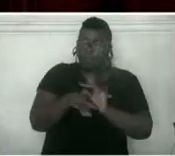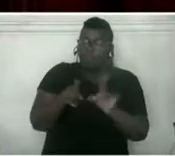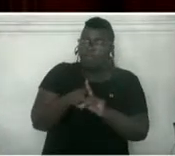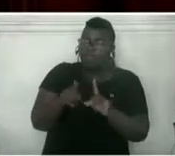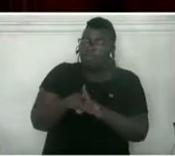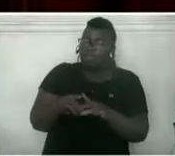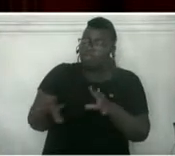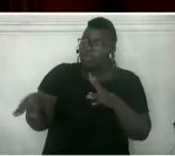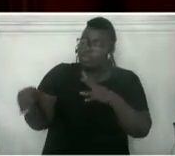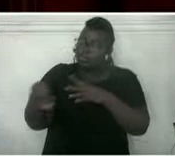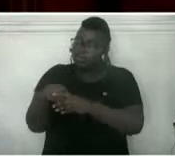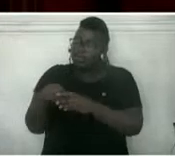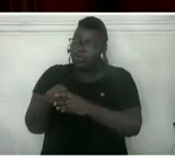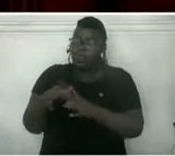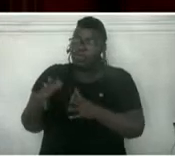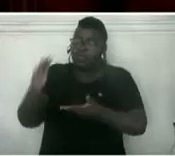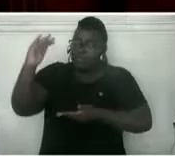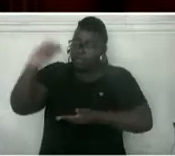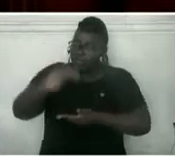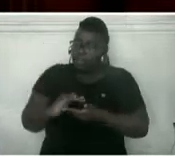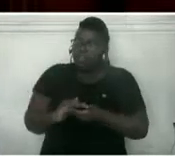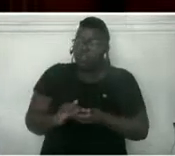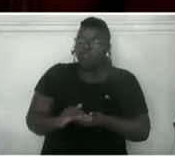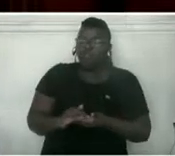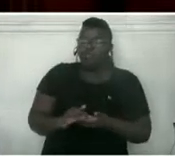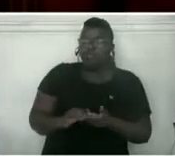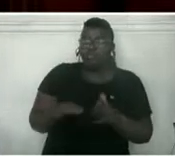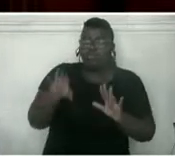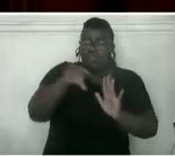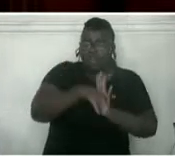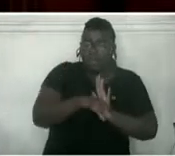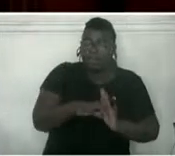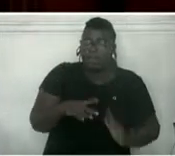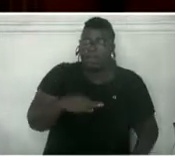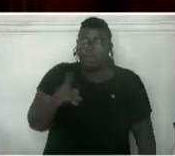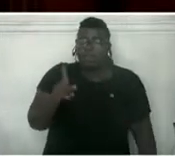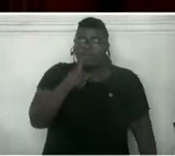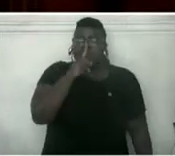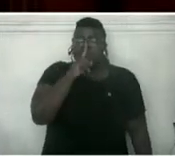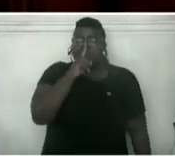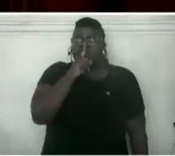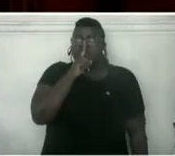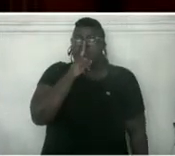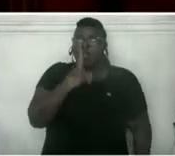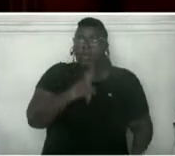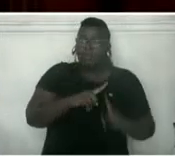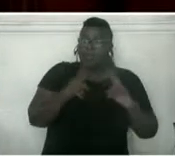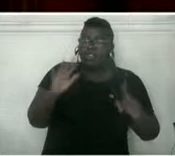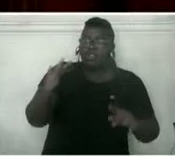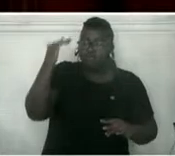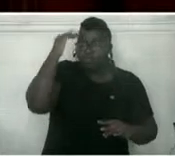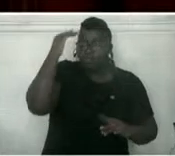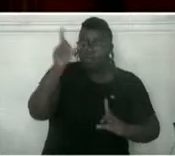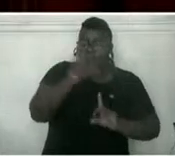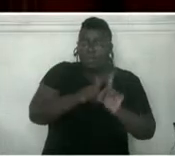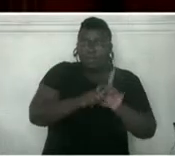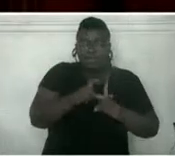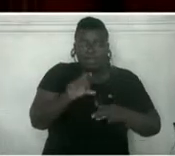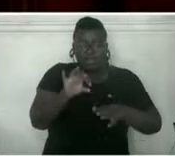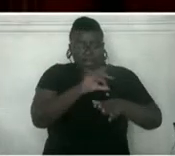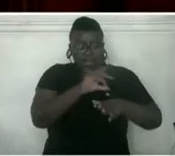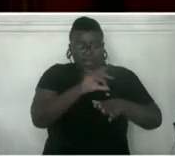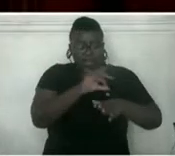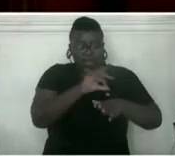part in reducing and fighting crime. Do not keep quiet if you know who is planning to